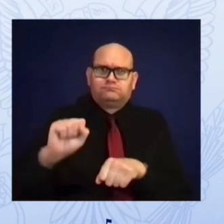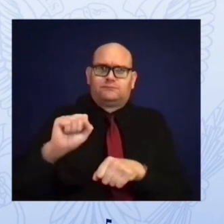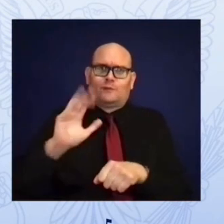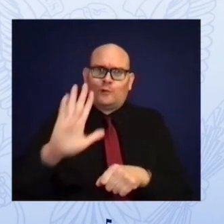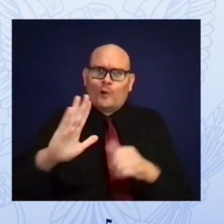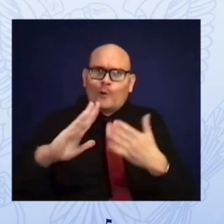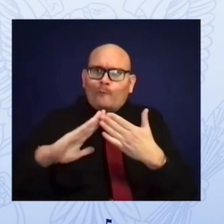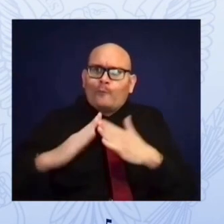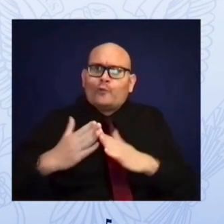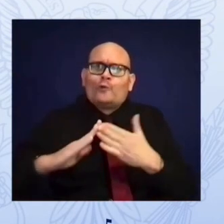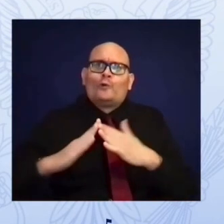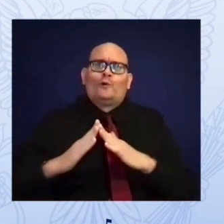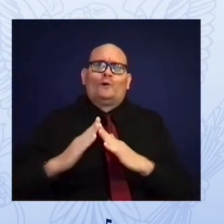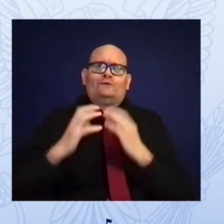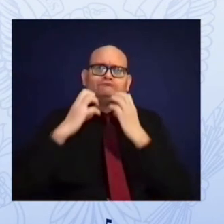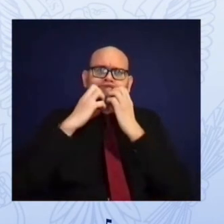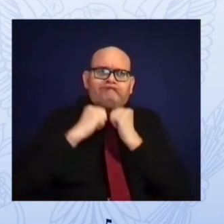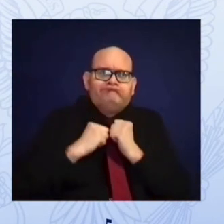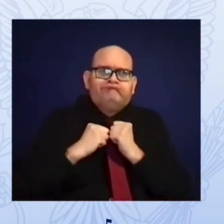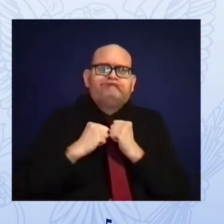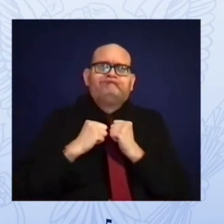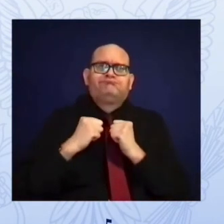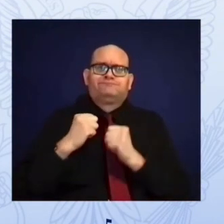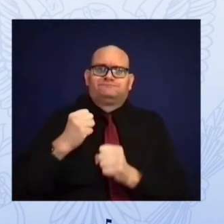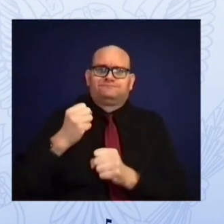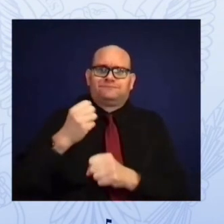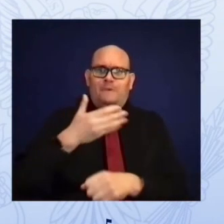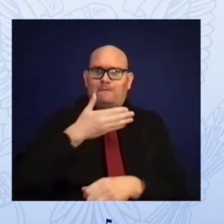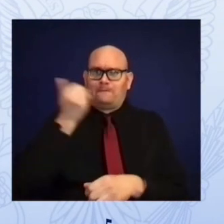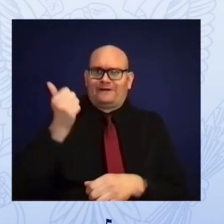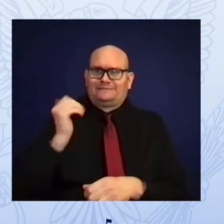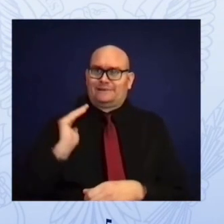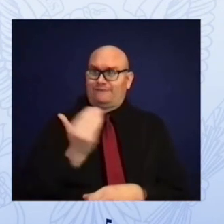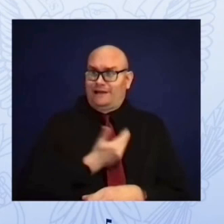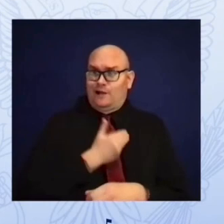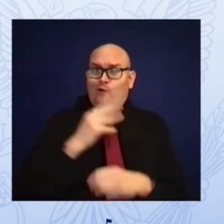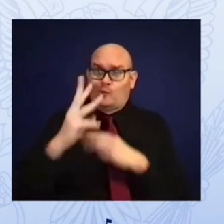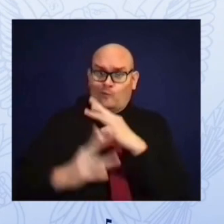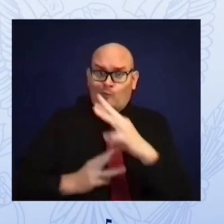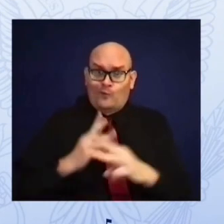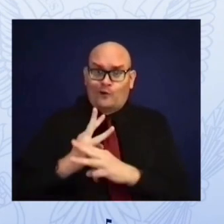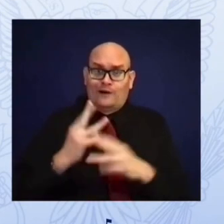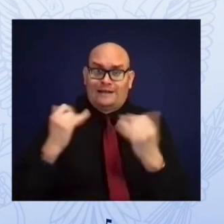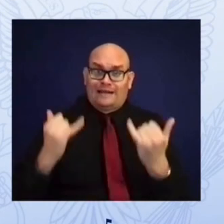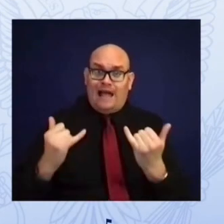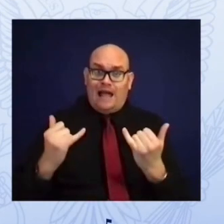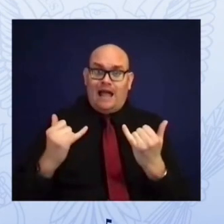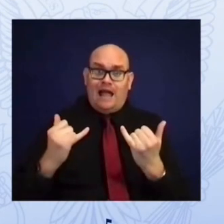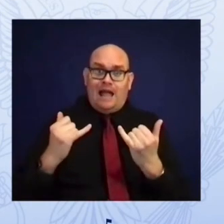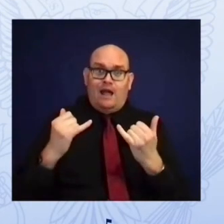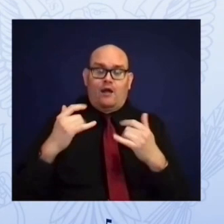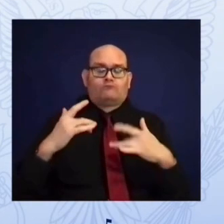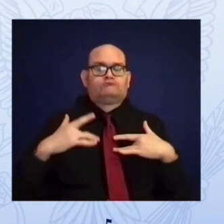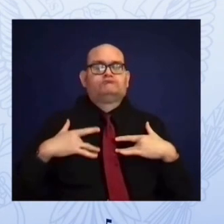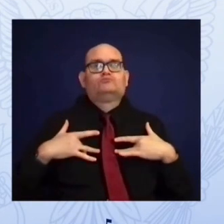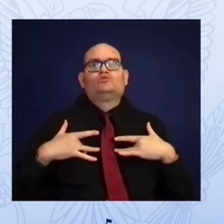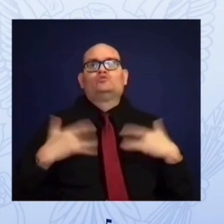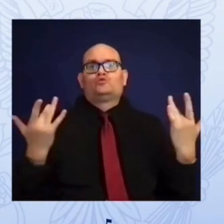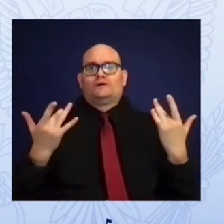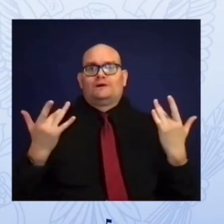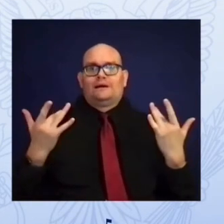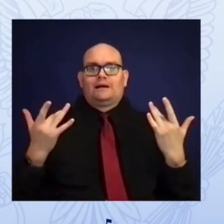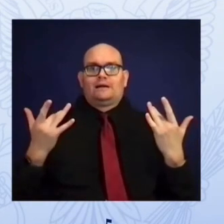world. It gives me great pleasure now to introduce not only one of the most gracious leaders of our nation, but also one of the